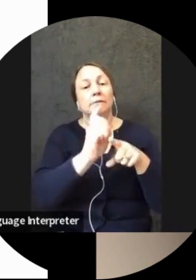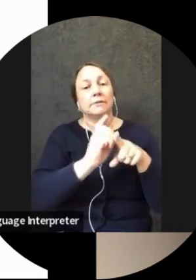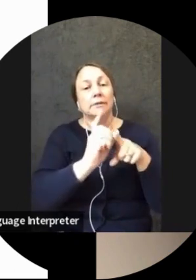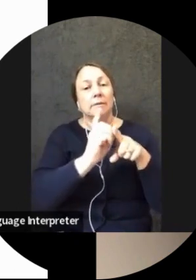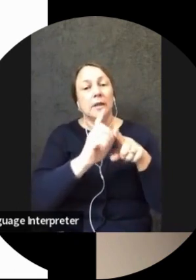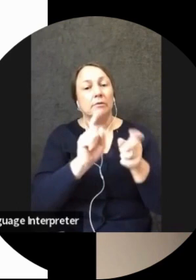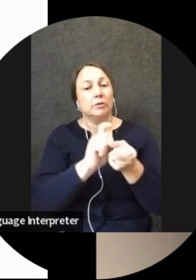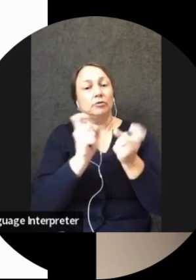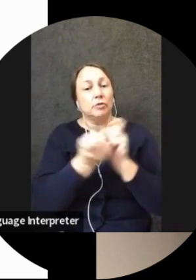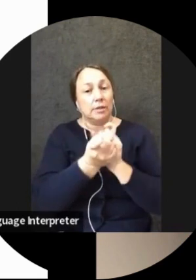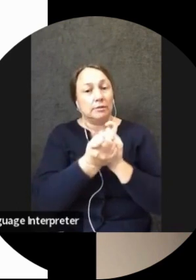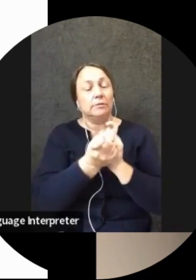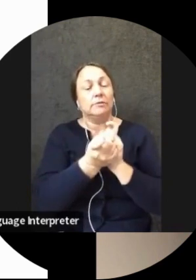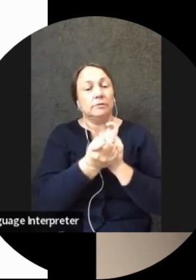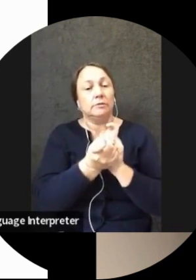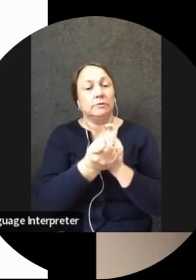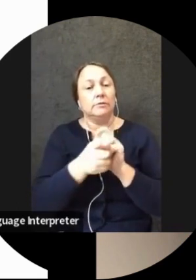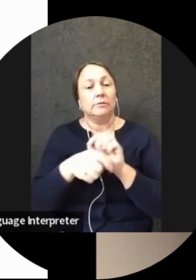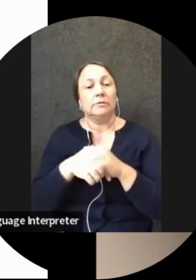that